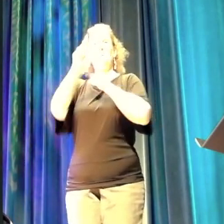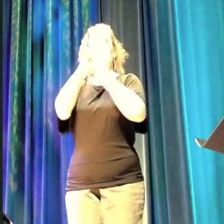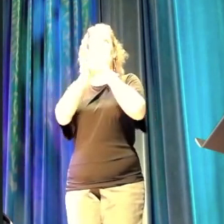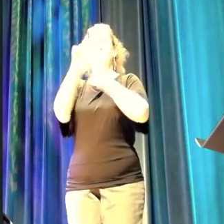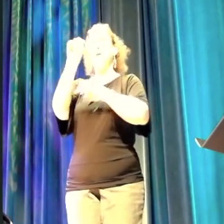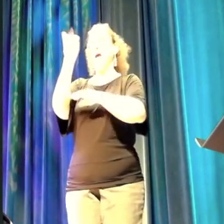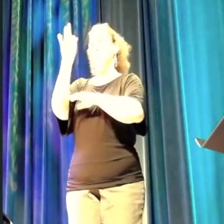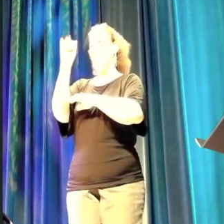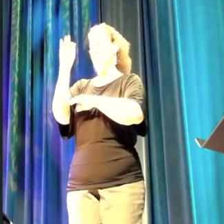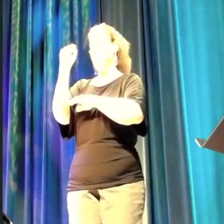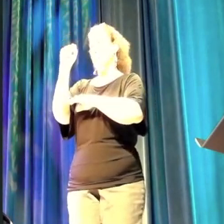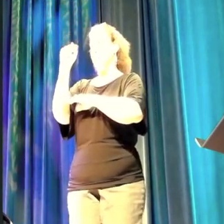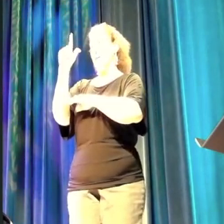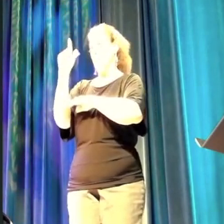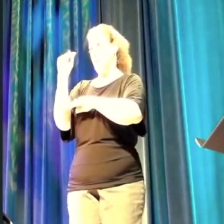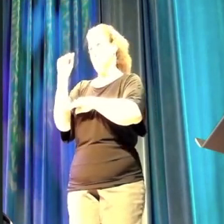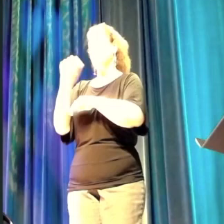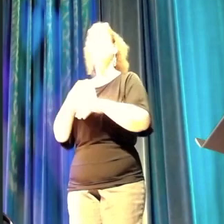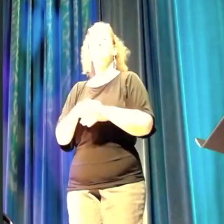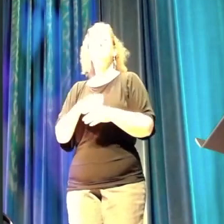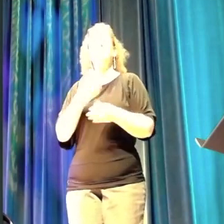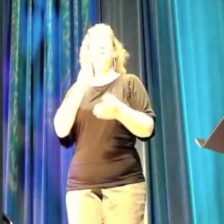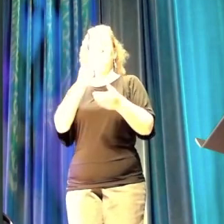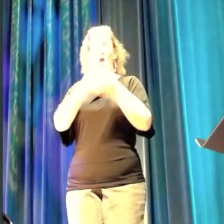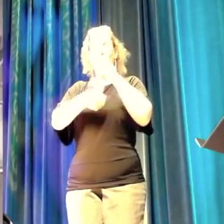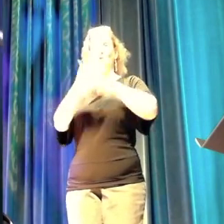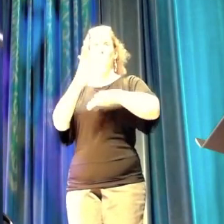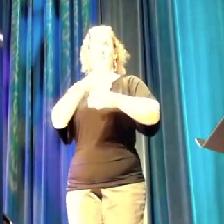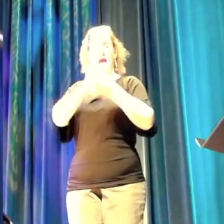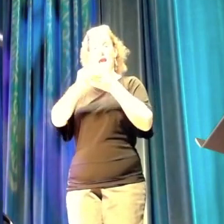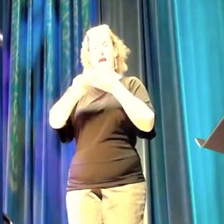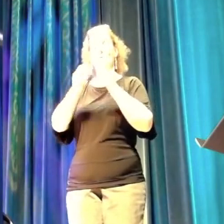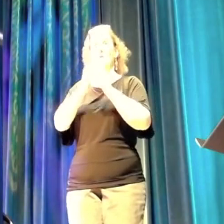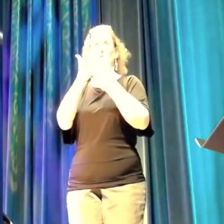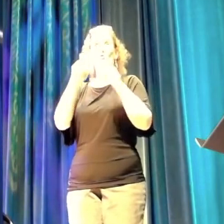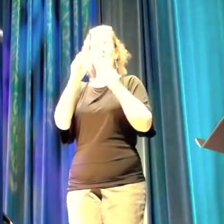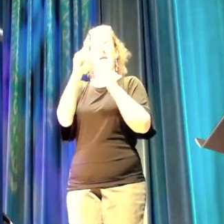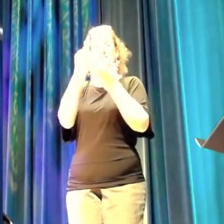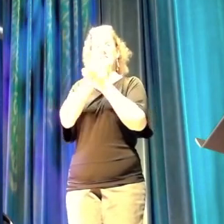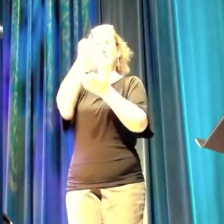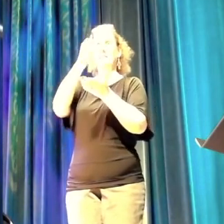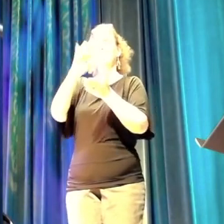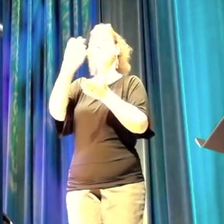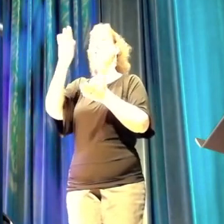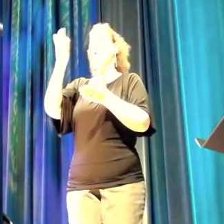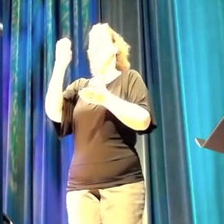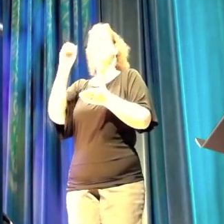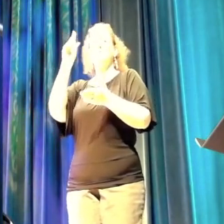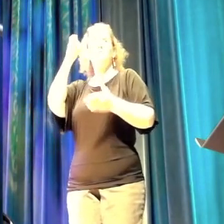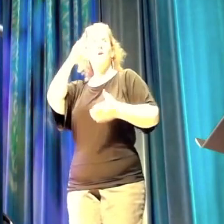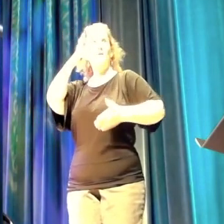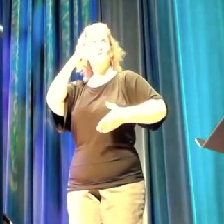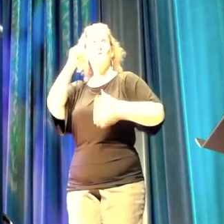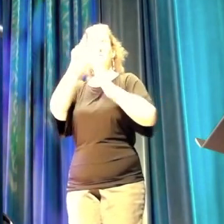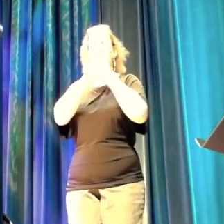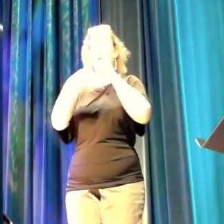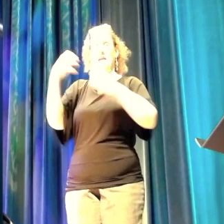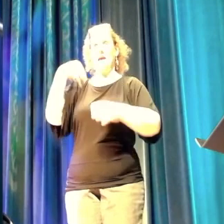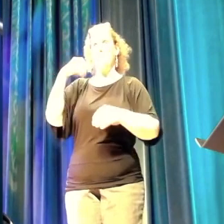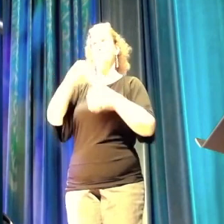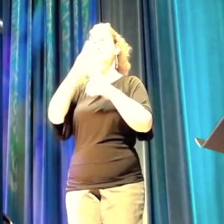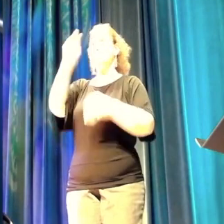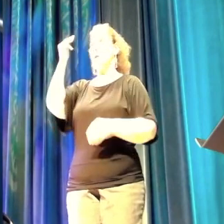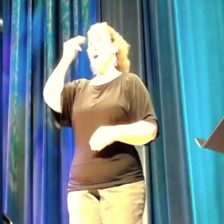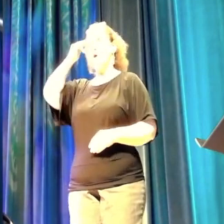of Alabama. Given under my hand to the great seal of the Office of the Governor at the state capitol of the city of